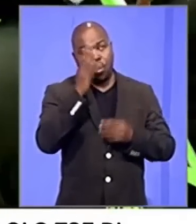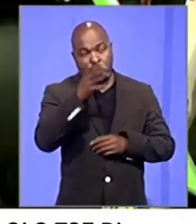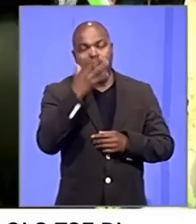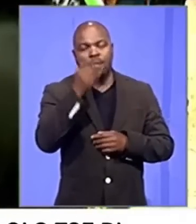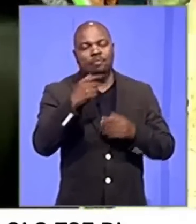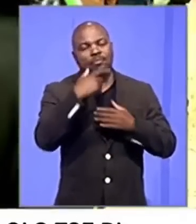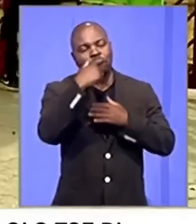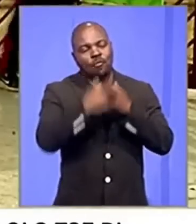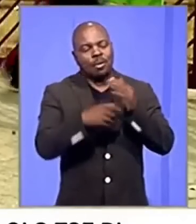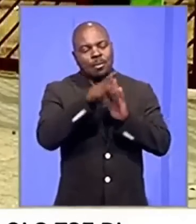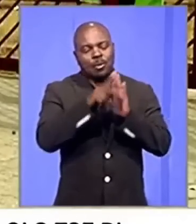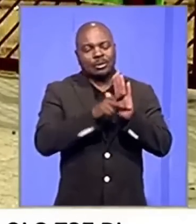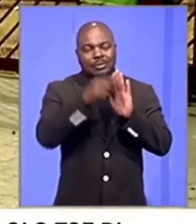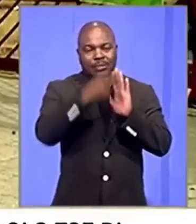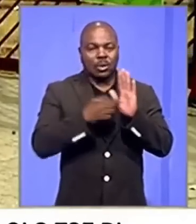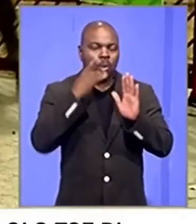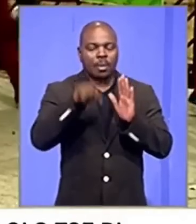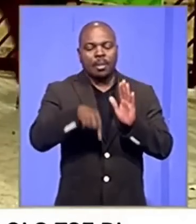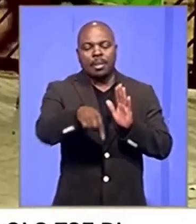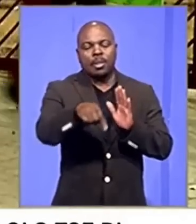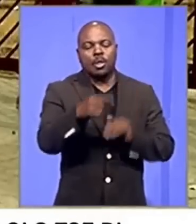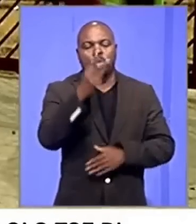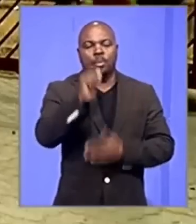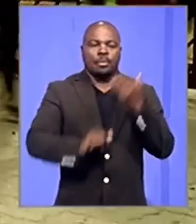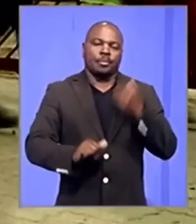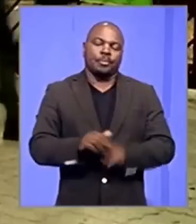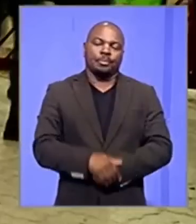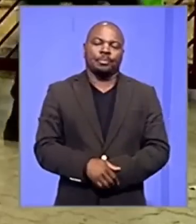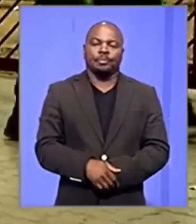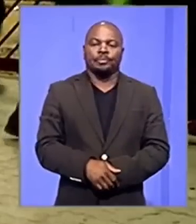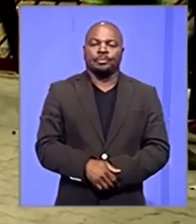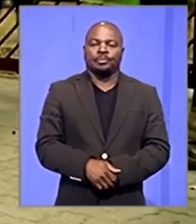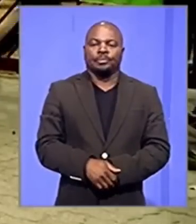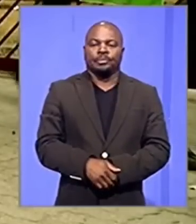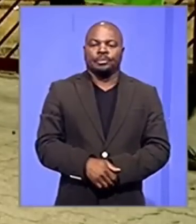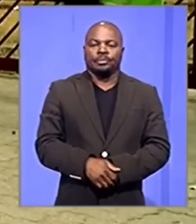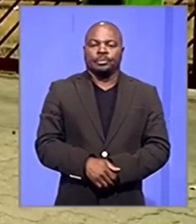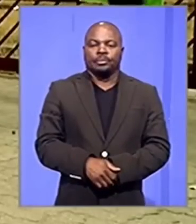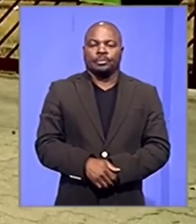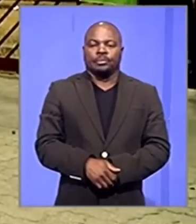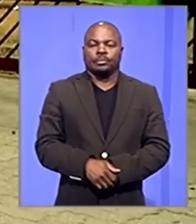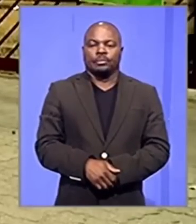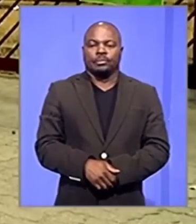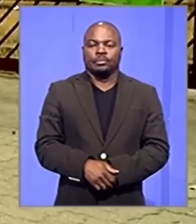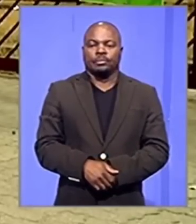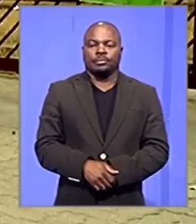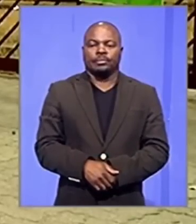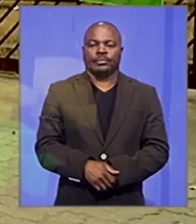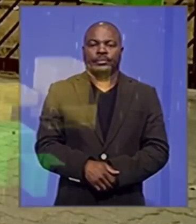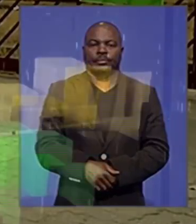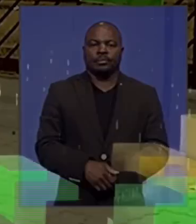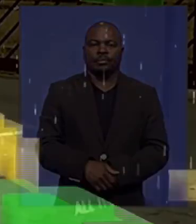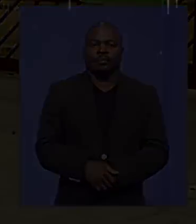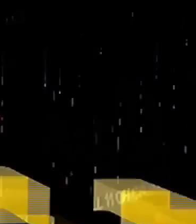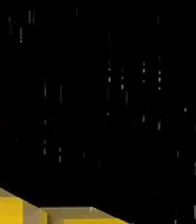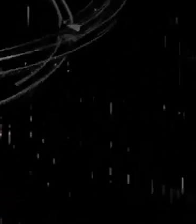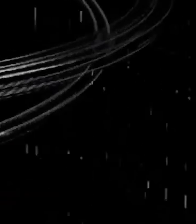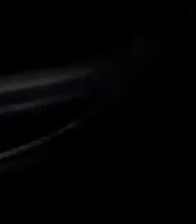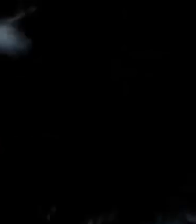lekoko ya melawana mo dikgweding di le pedi tse di tlang. Zebulon Maine, SABC News, Mahikeng.